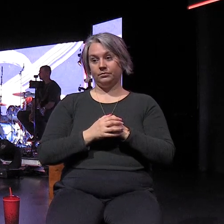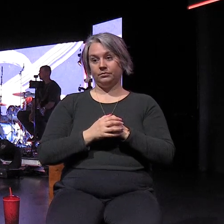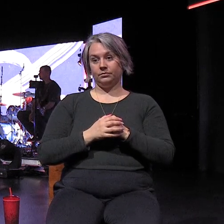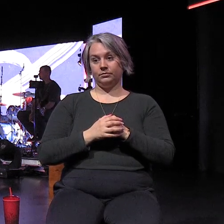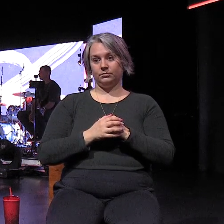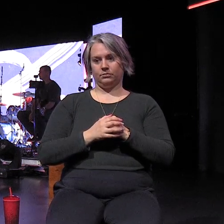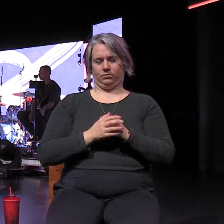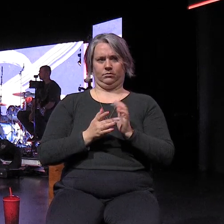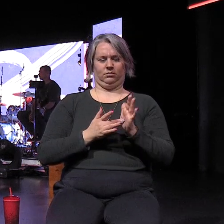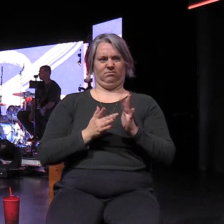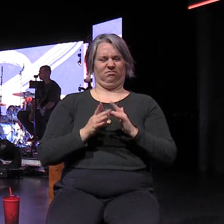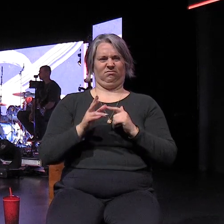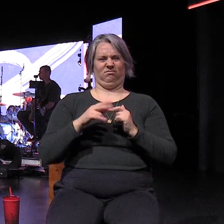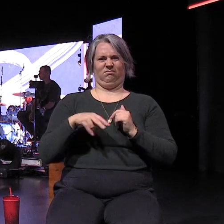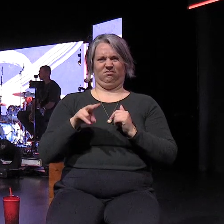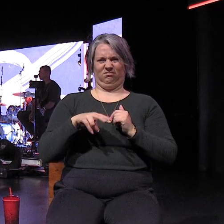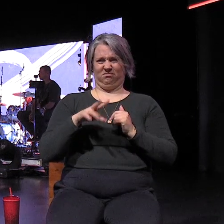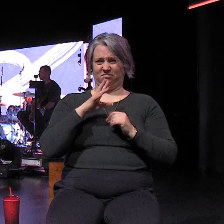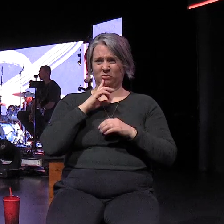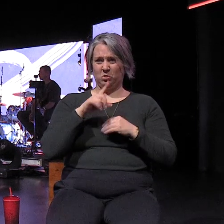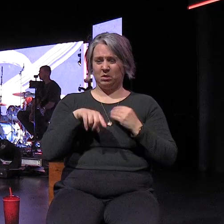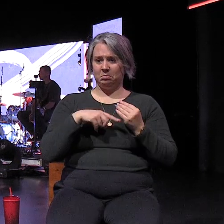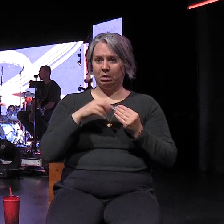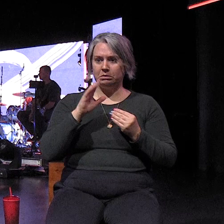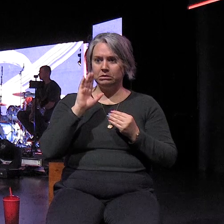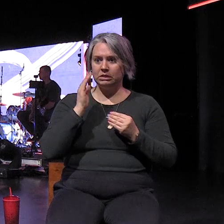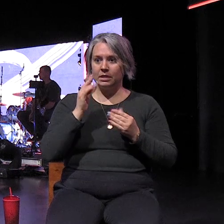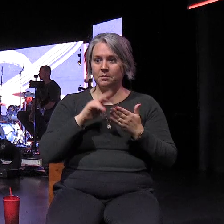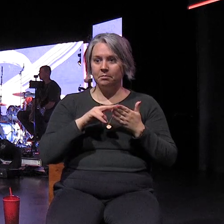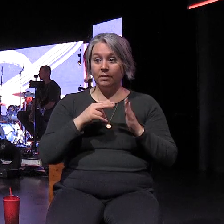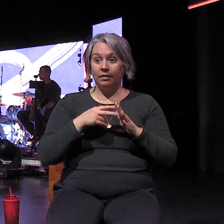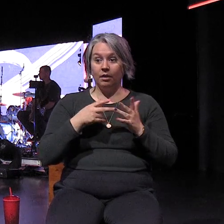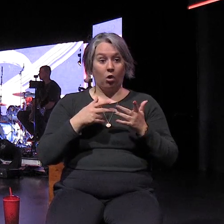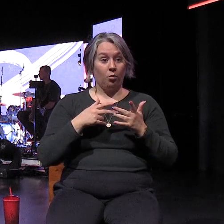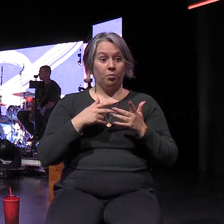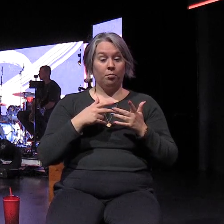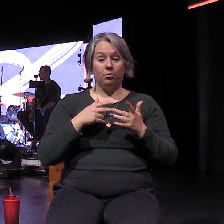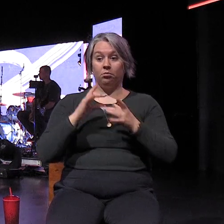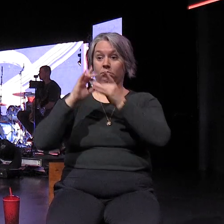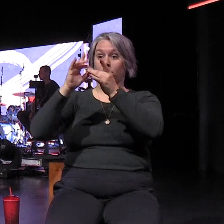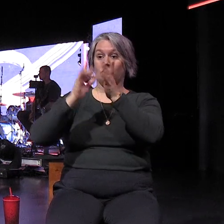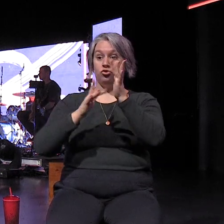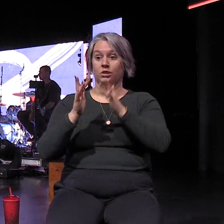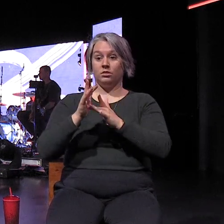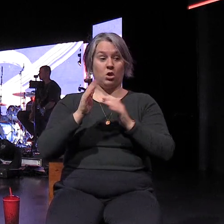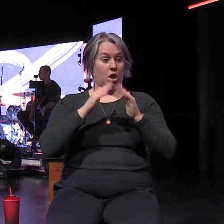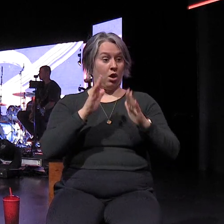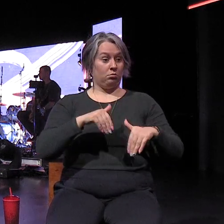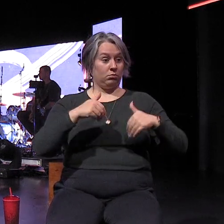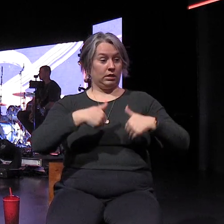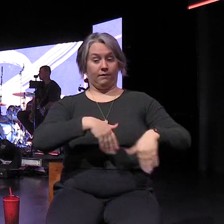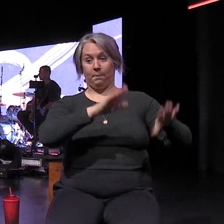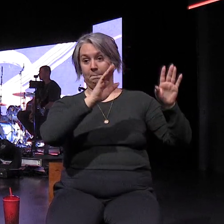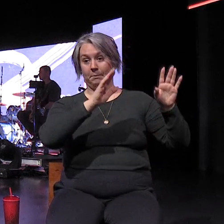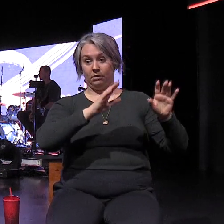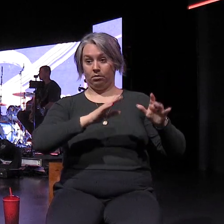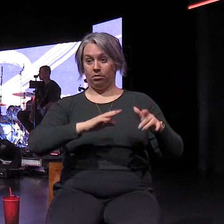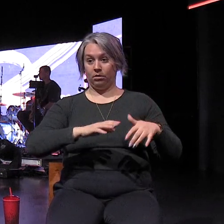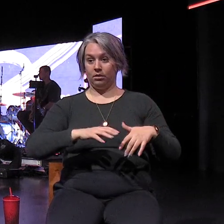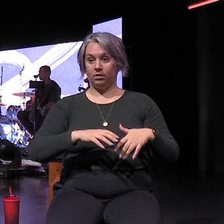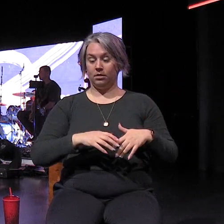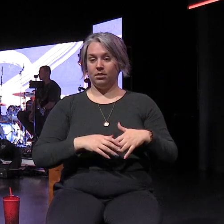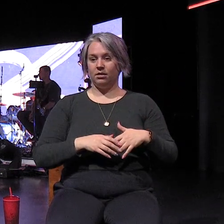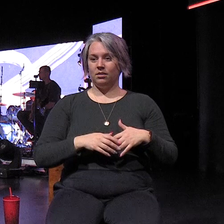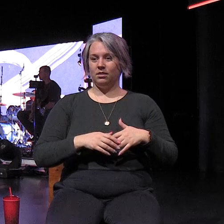a bit hard to understand because it sounds like he's saying, man, you leave your home, you're gonna get a whole bunch more homes back. In fact,